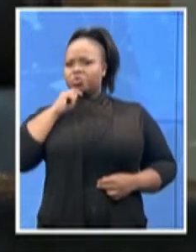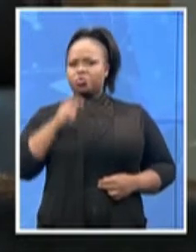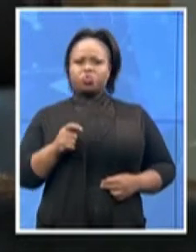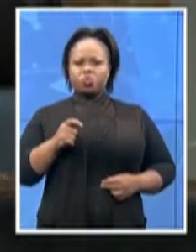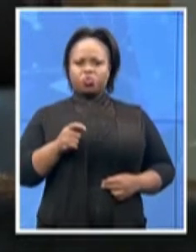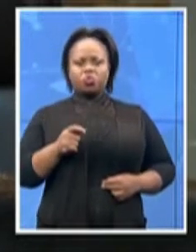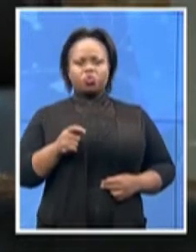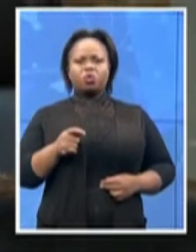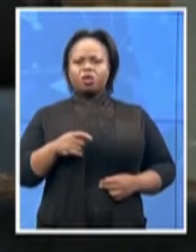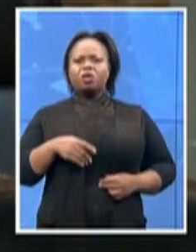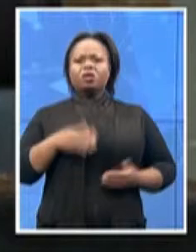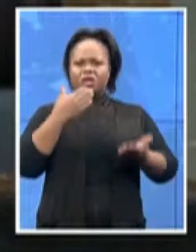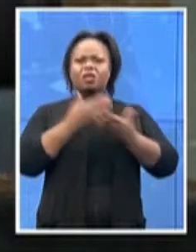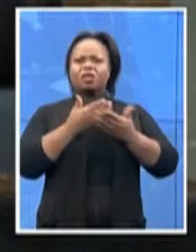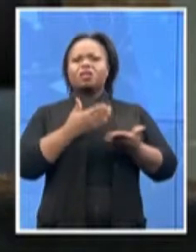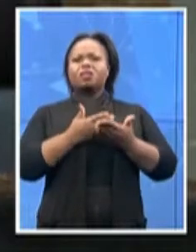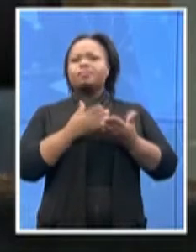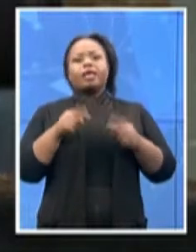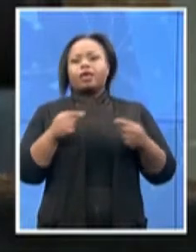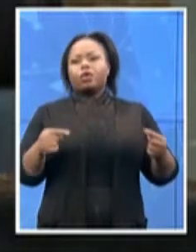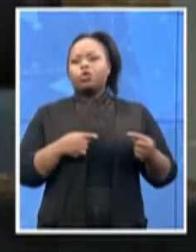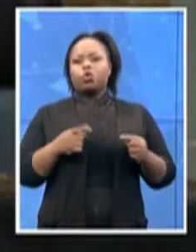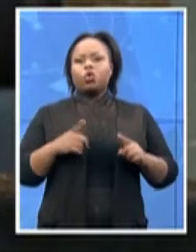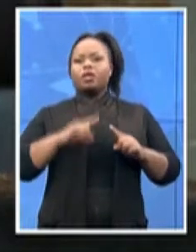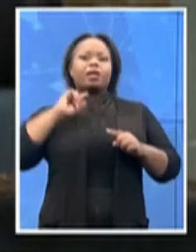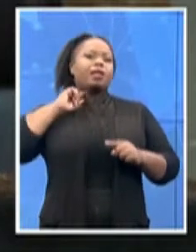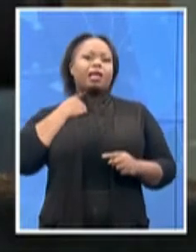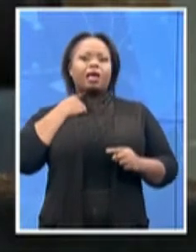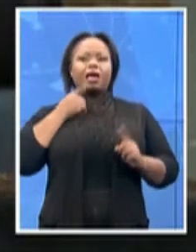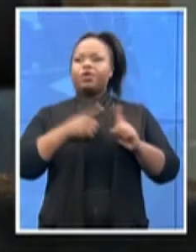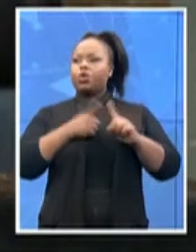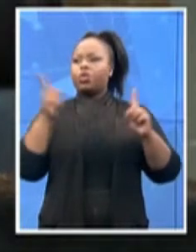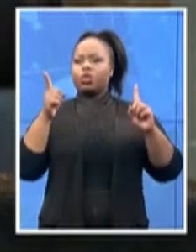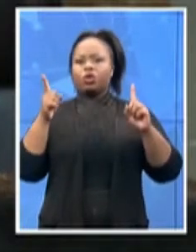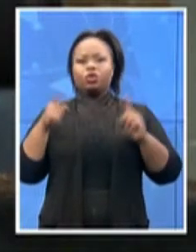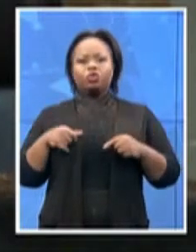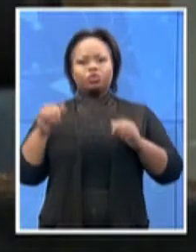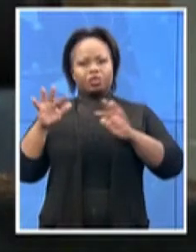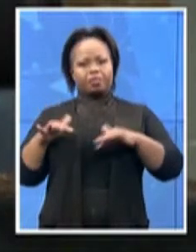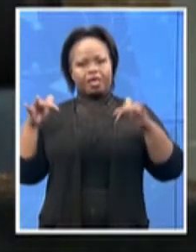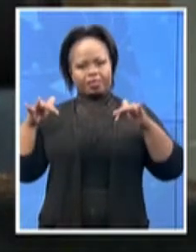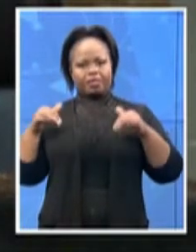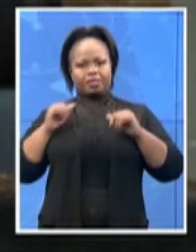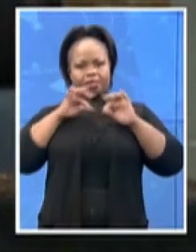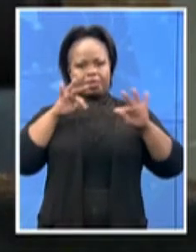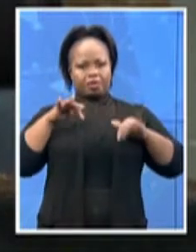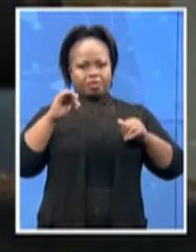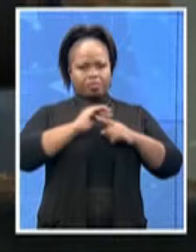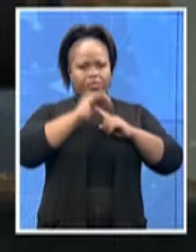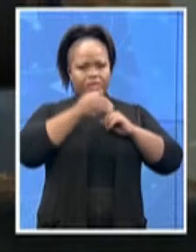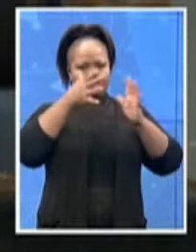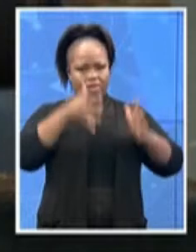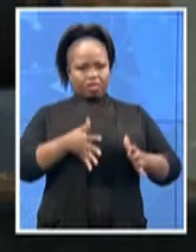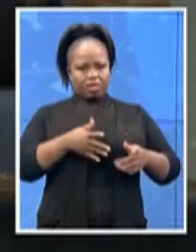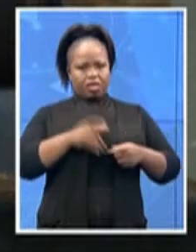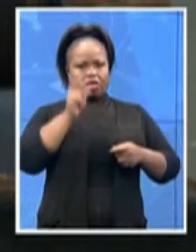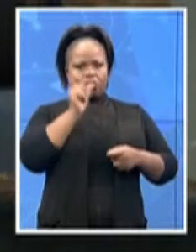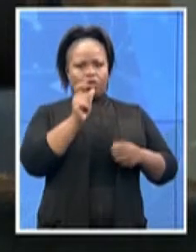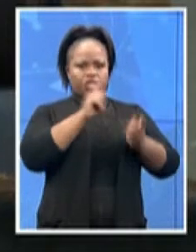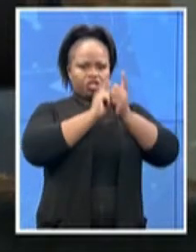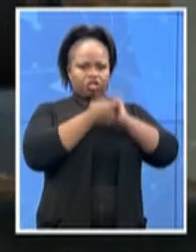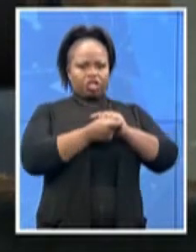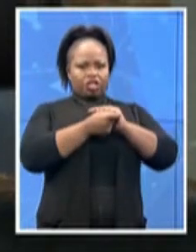protector effectively changed the wording of paragraph 2.3a to